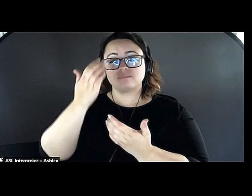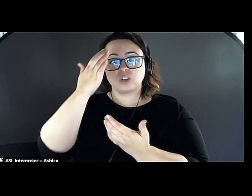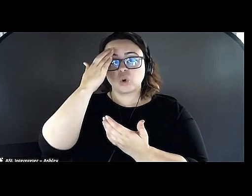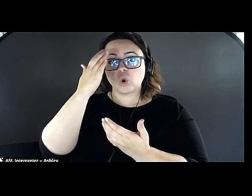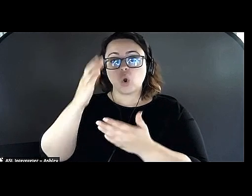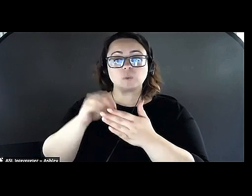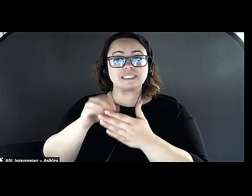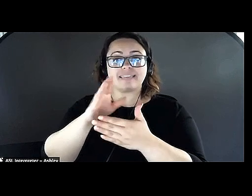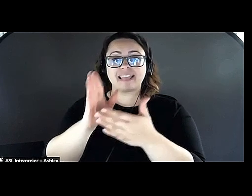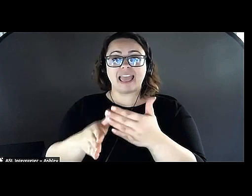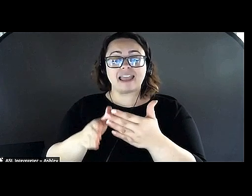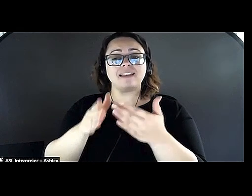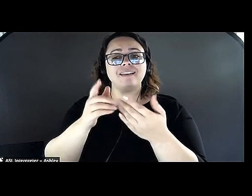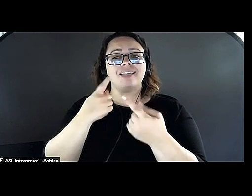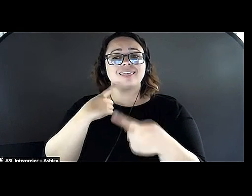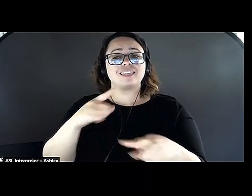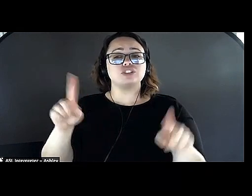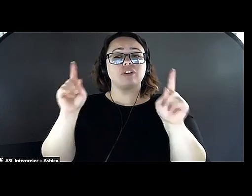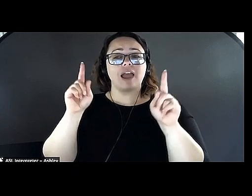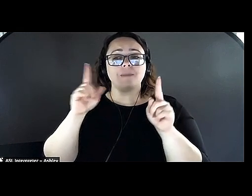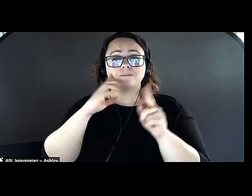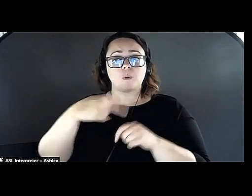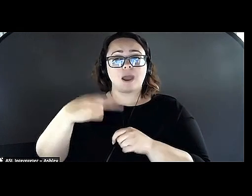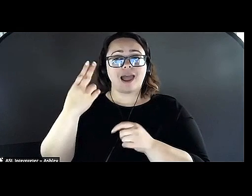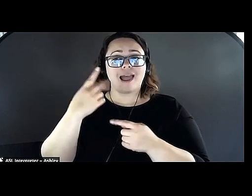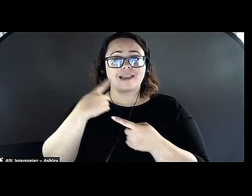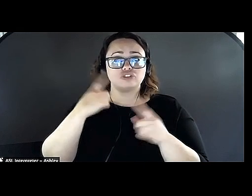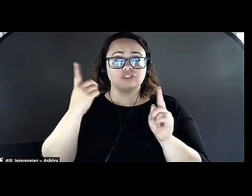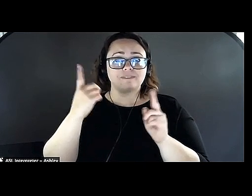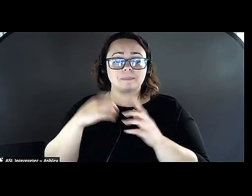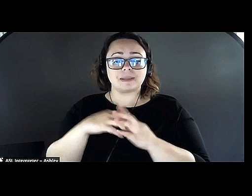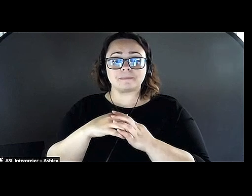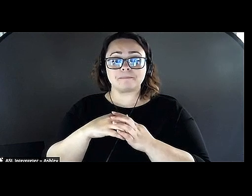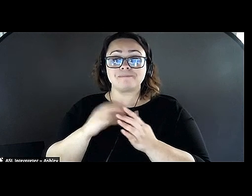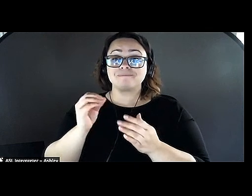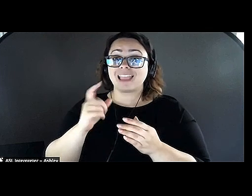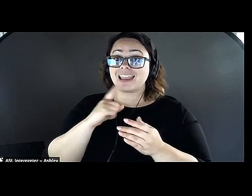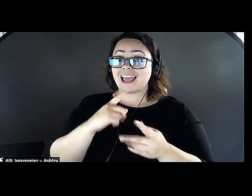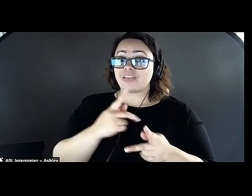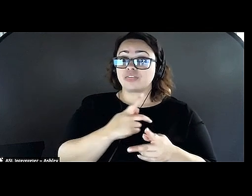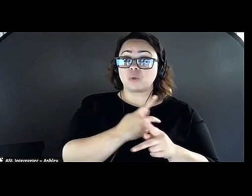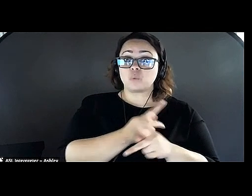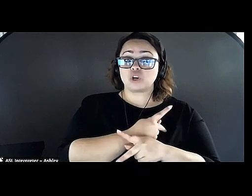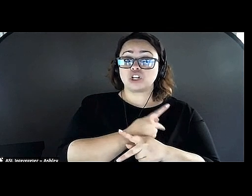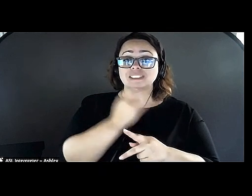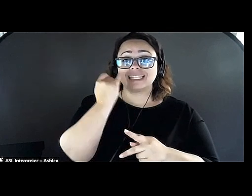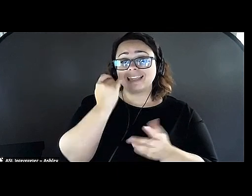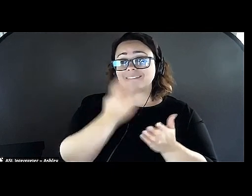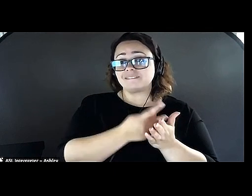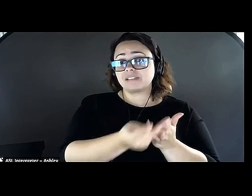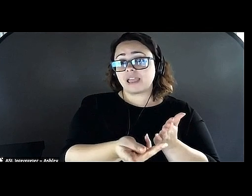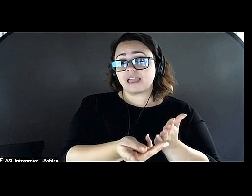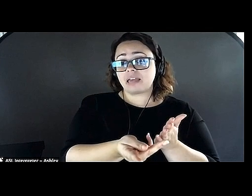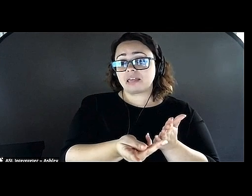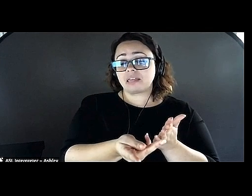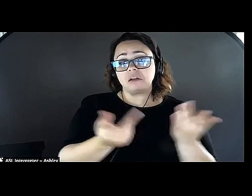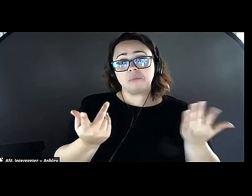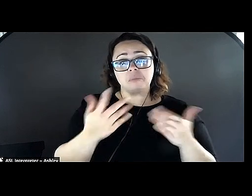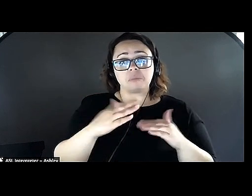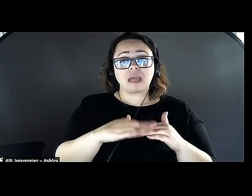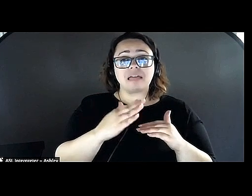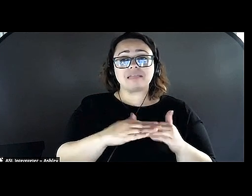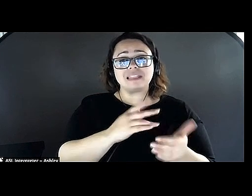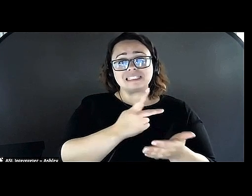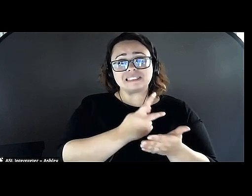end the triumph of high achievement, and at worst, if they fail, at least